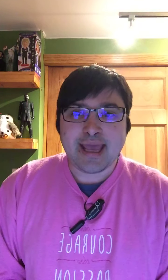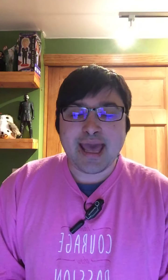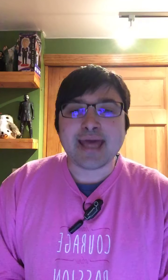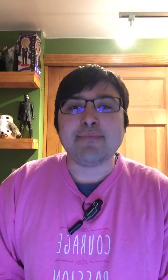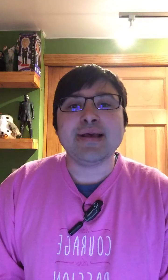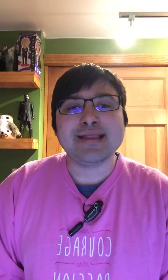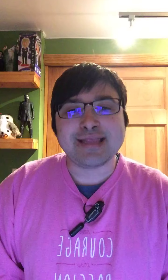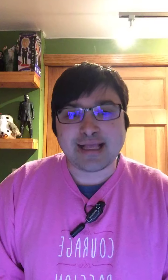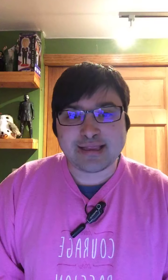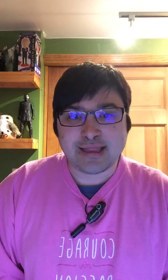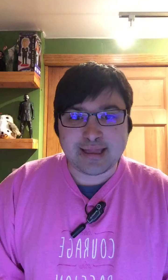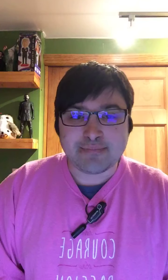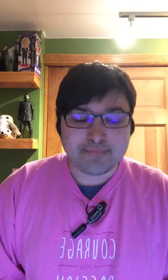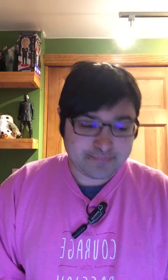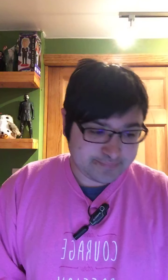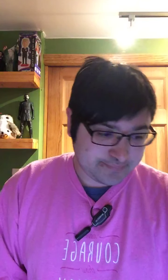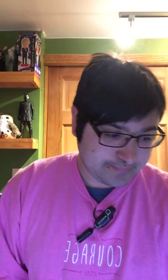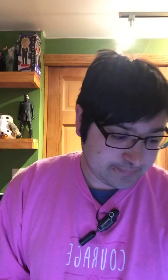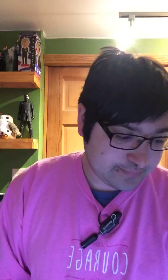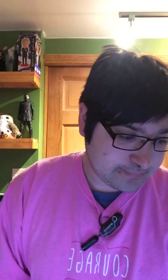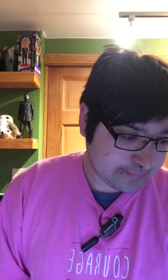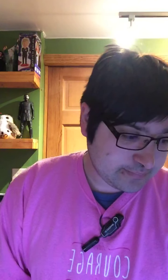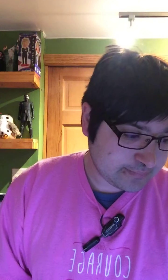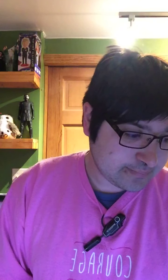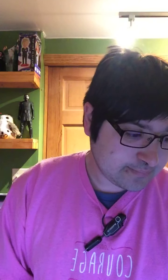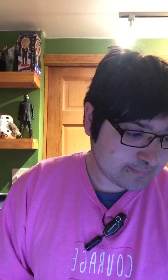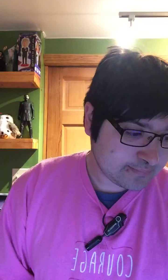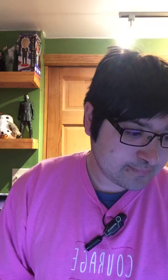9, Adam Sexton.